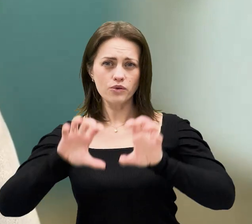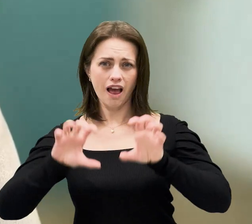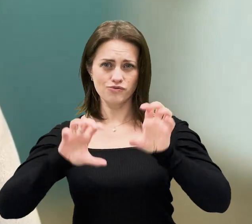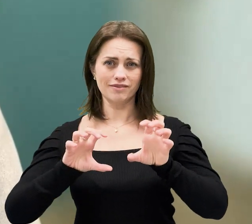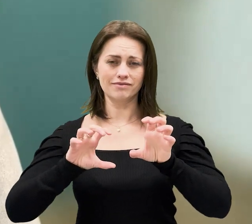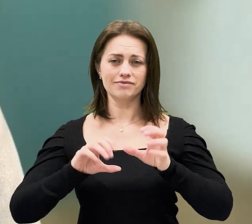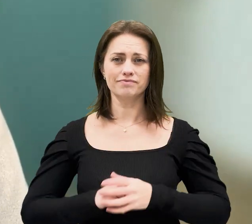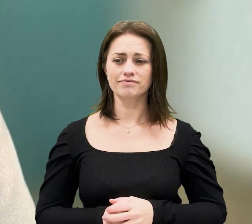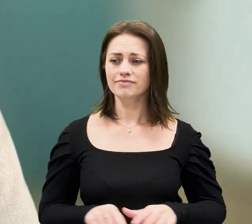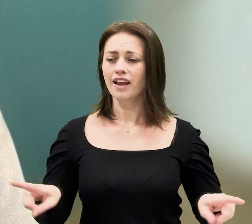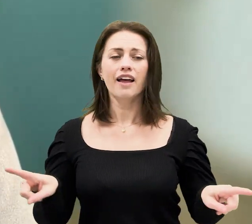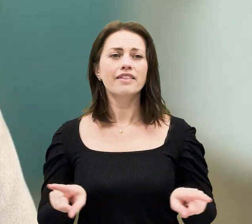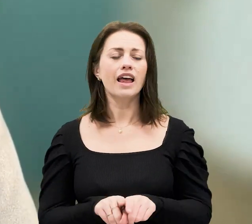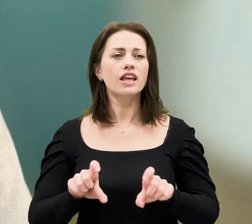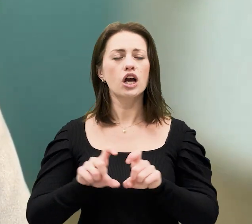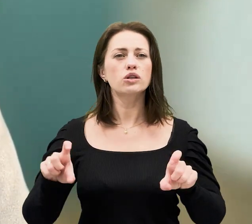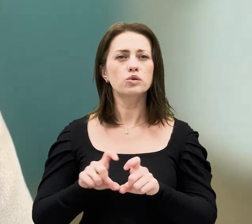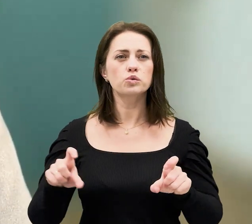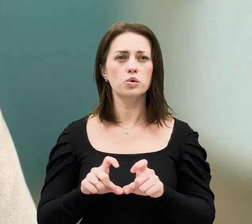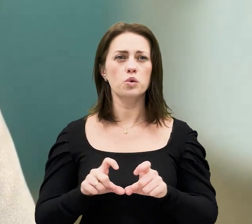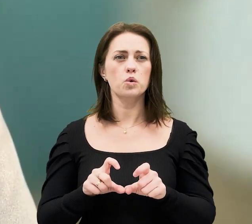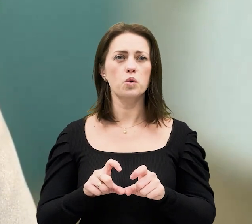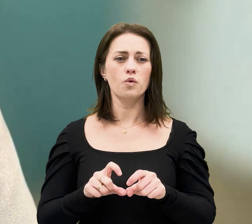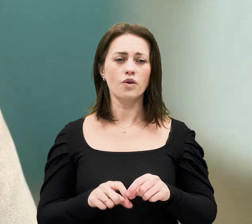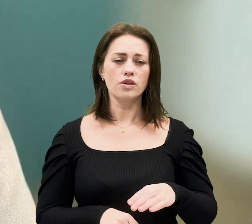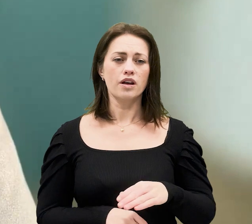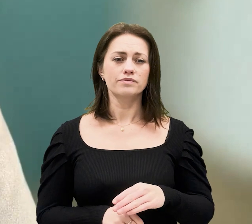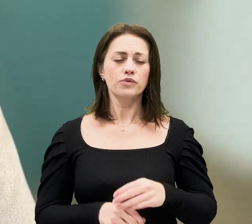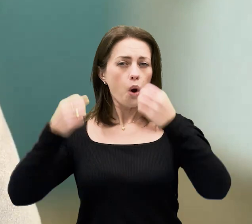happened. And also because we have